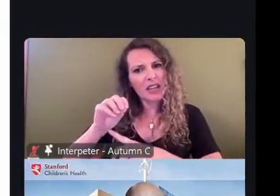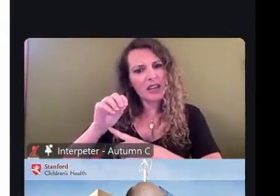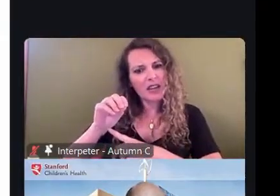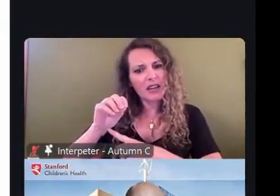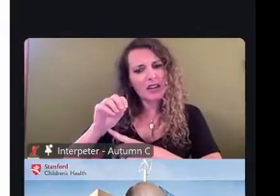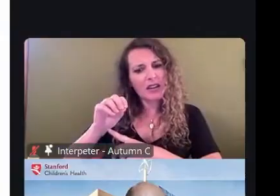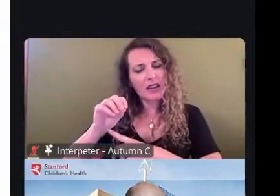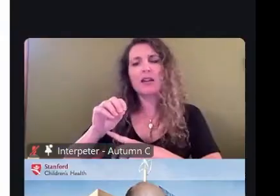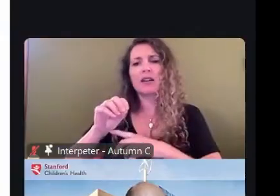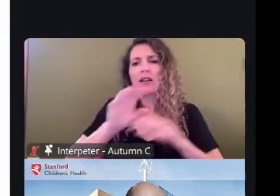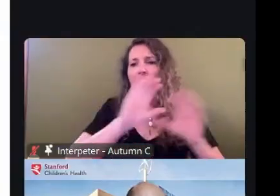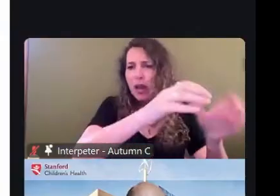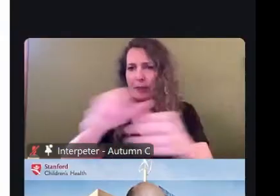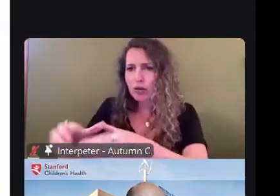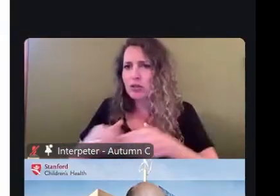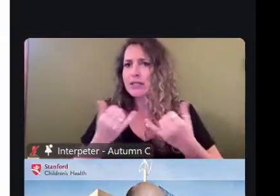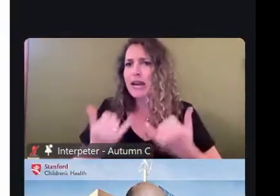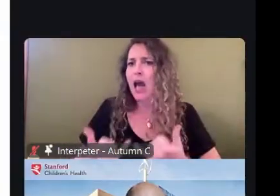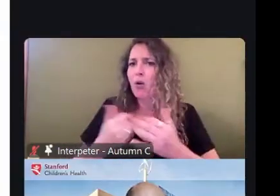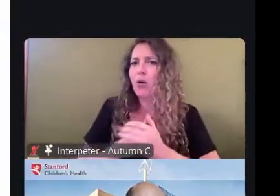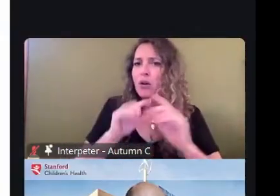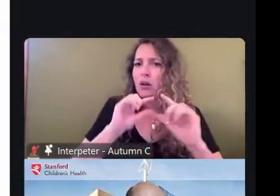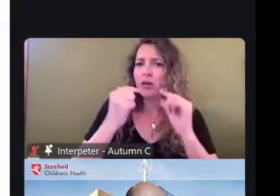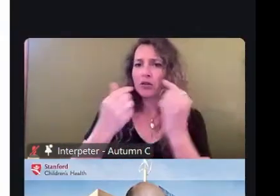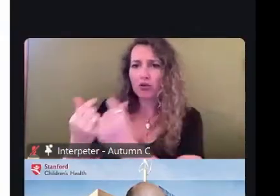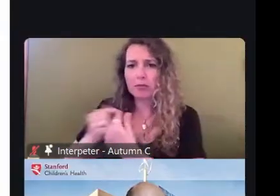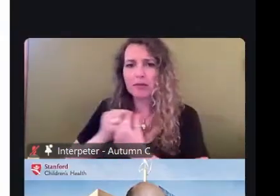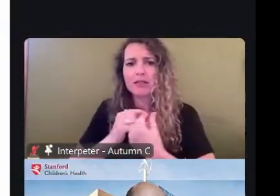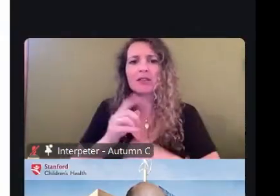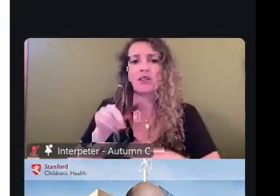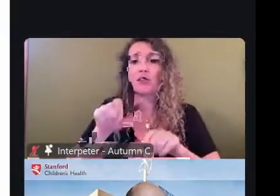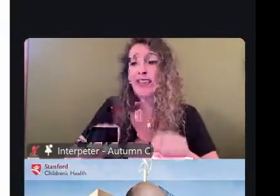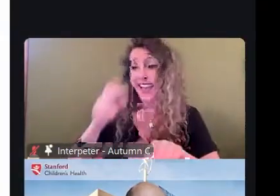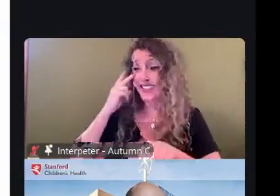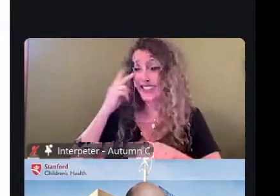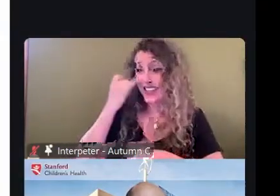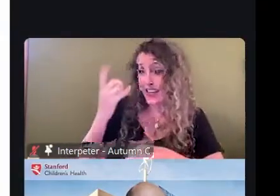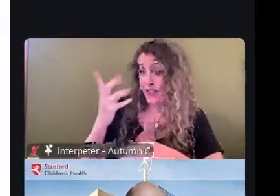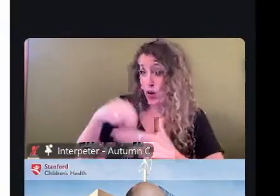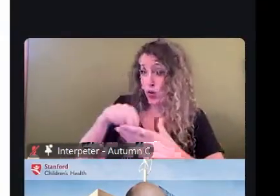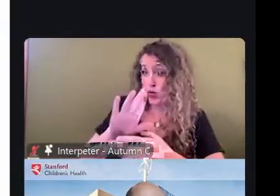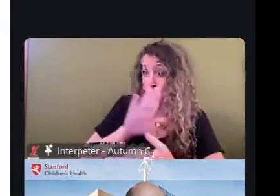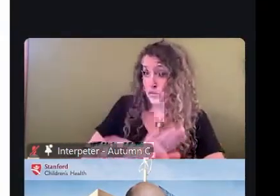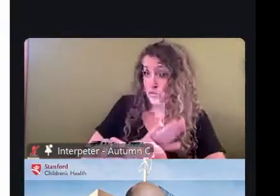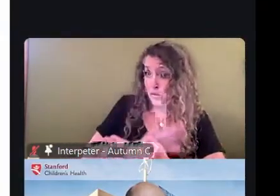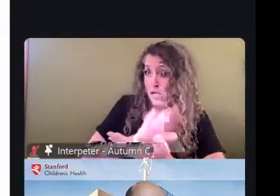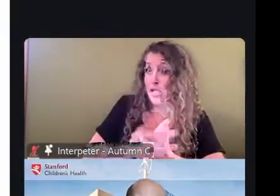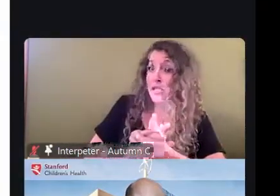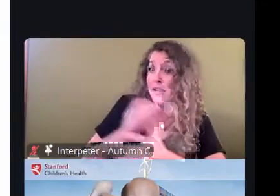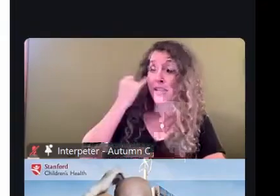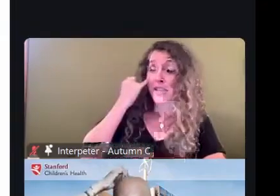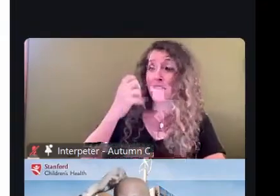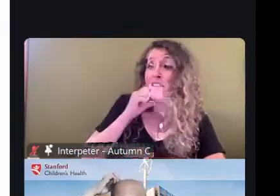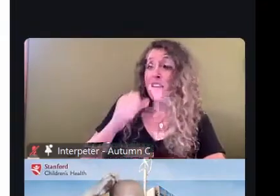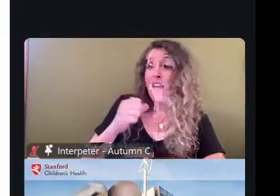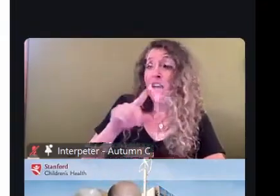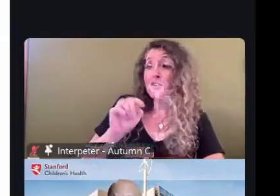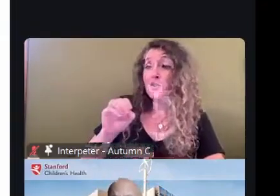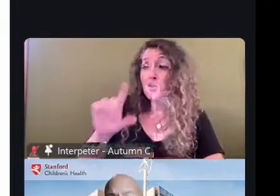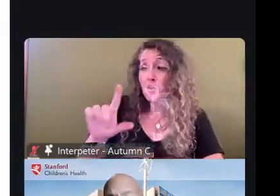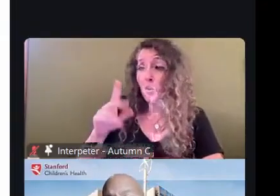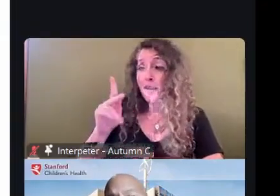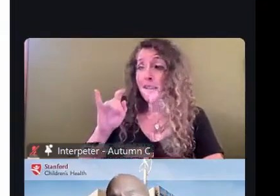um, people can check and see if there is a chapter at their school. If not, there is a toolkit for starting your